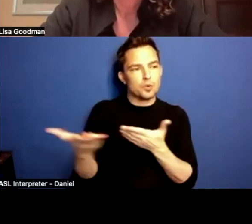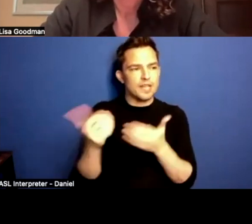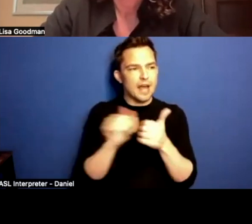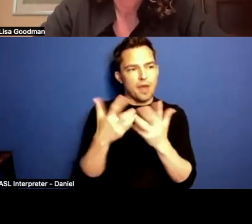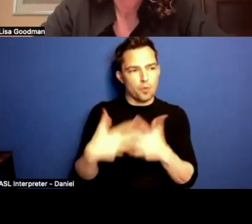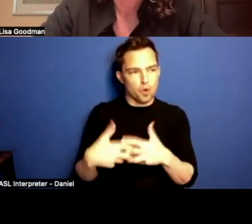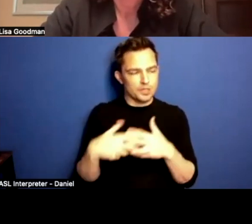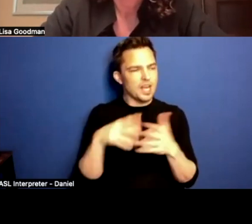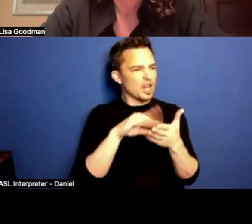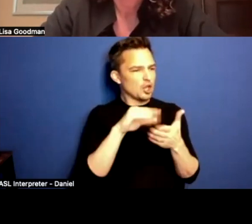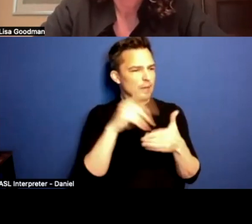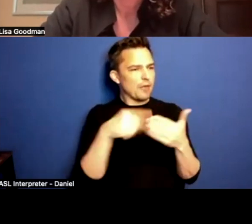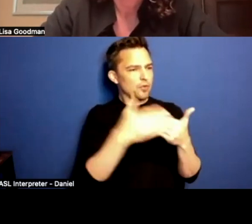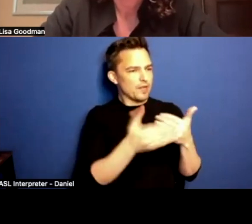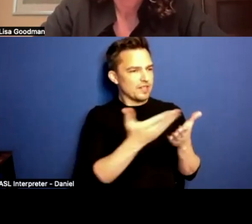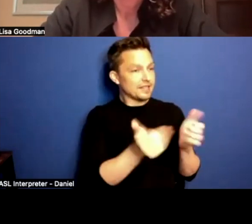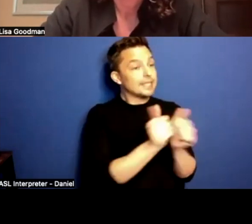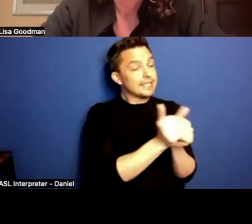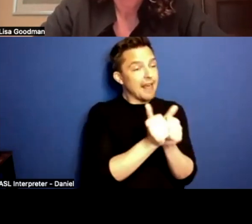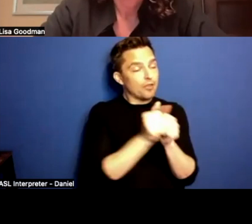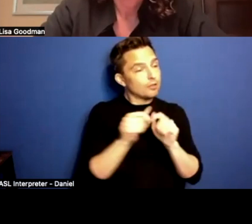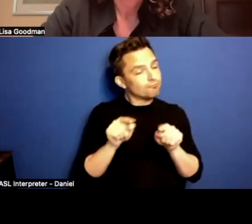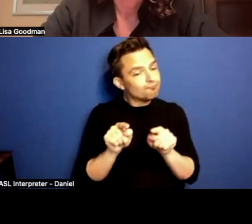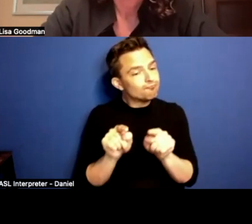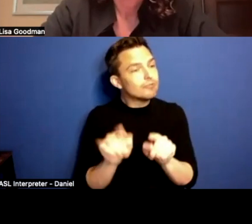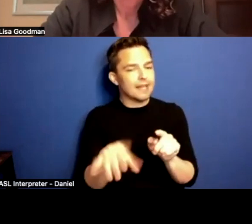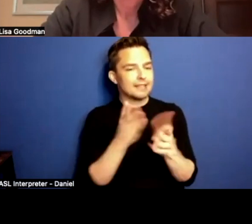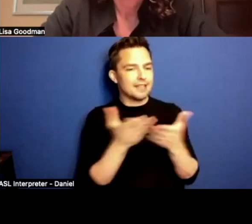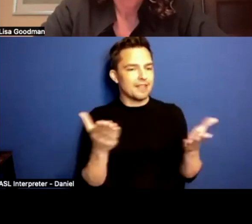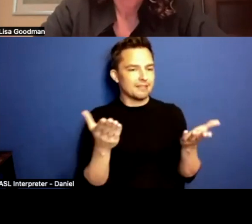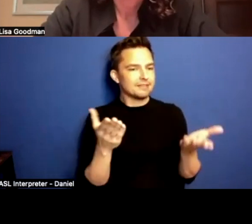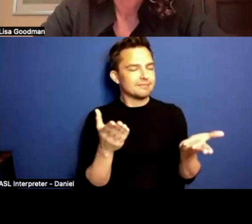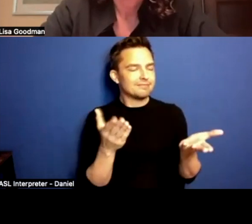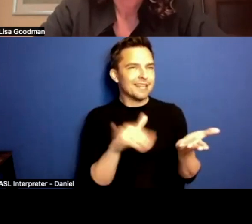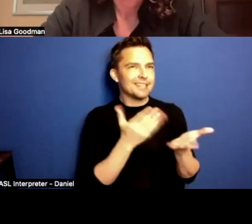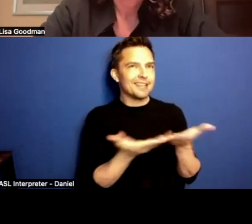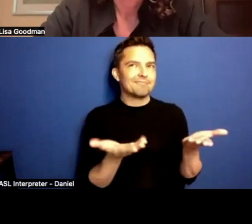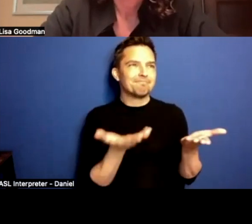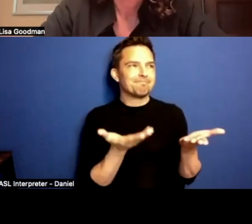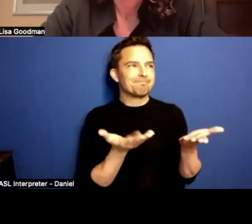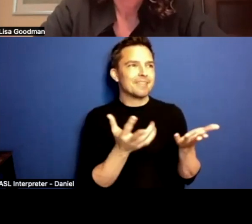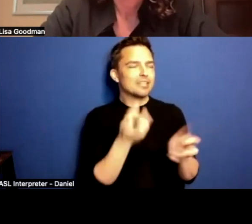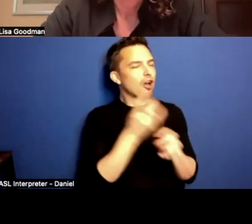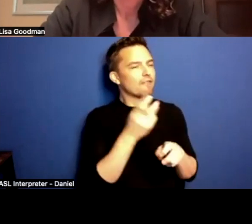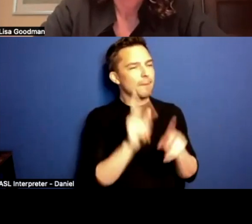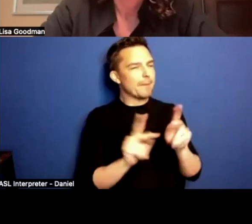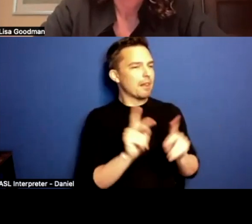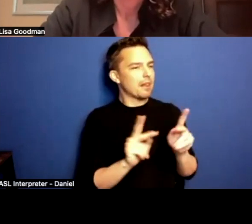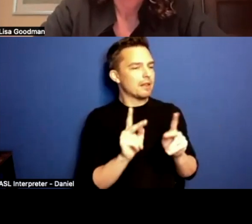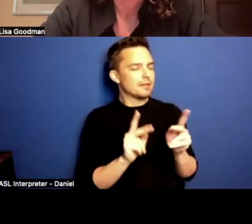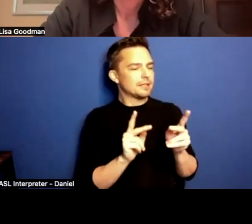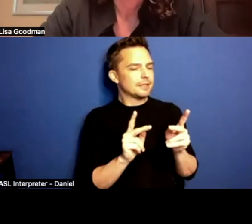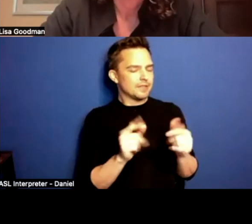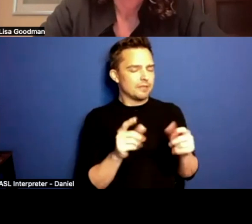let's learn about the rest of these things together. So I think that's the thing that is hard for folks, is they're like, I've got a lot